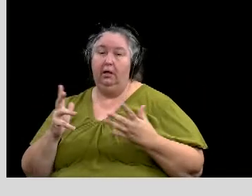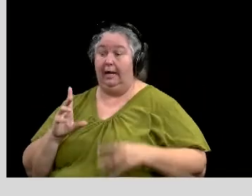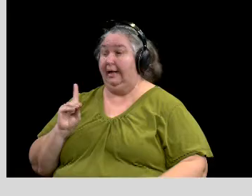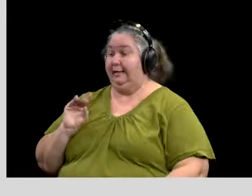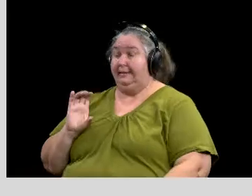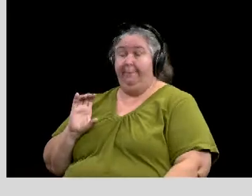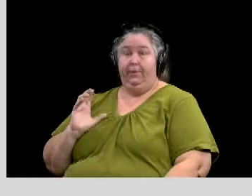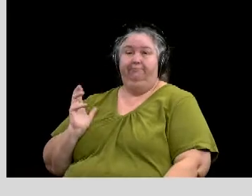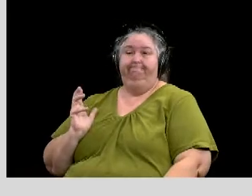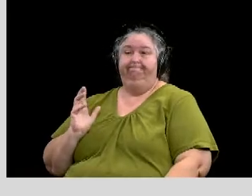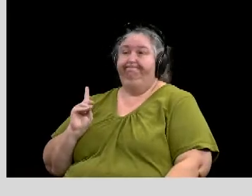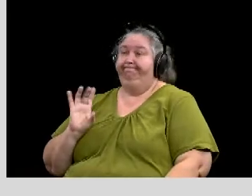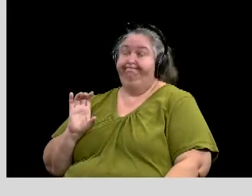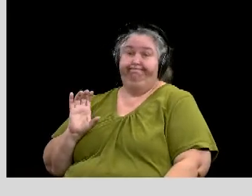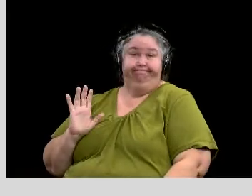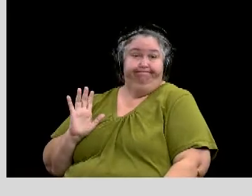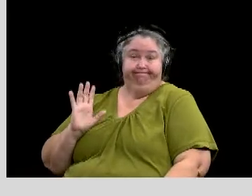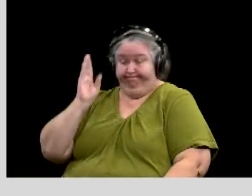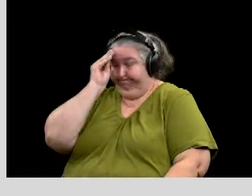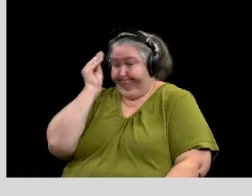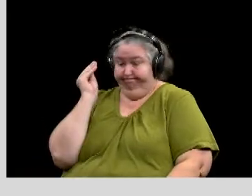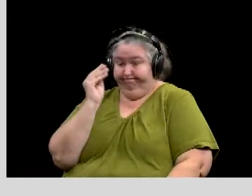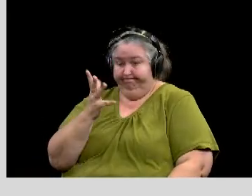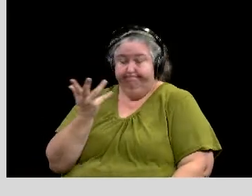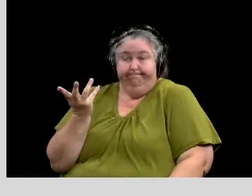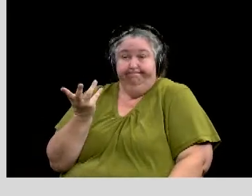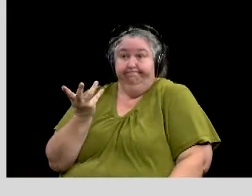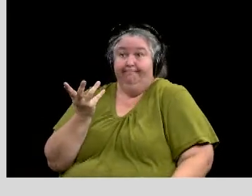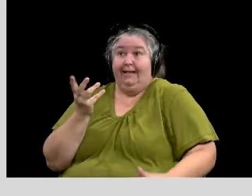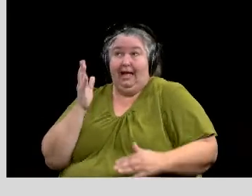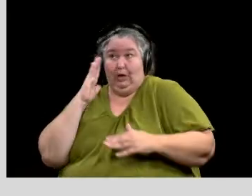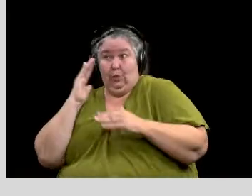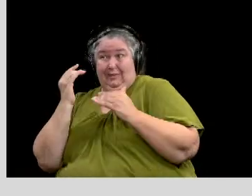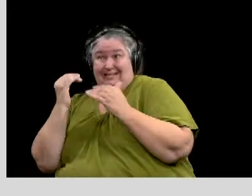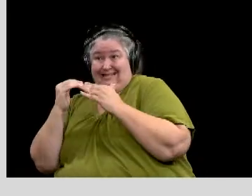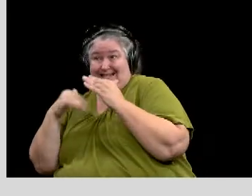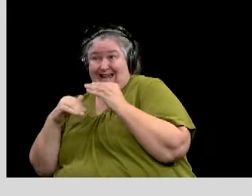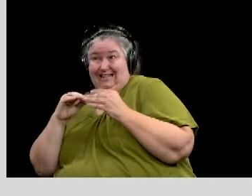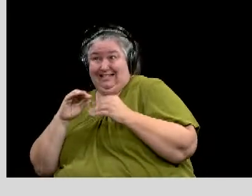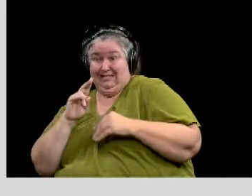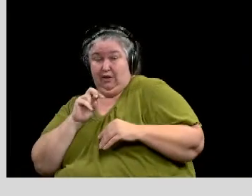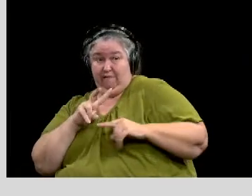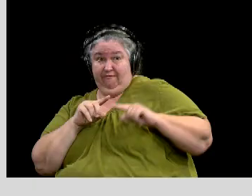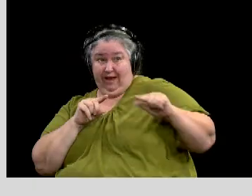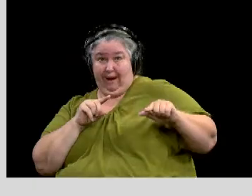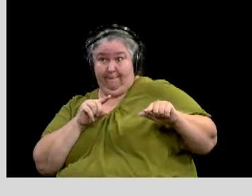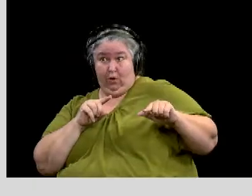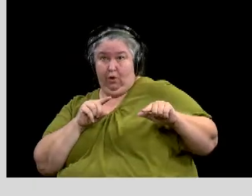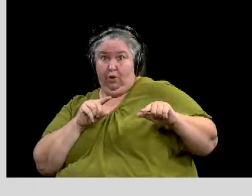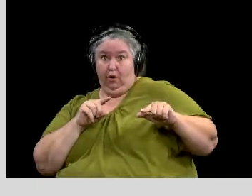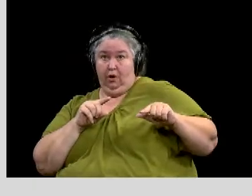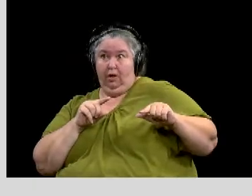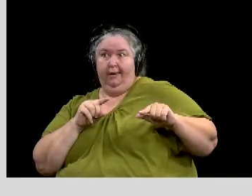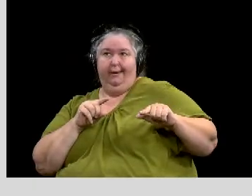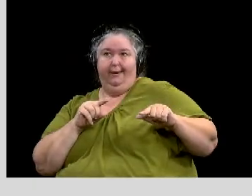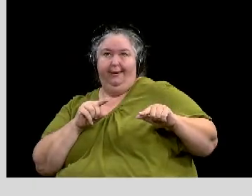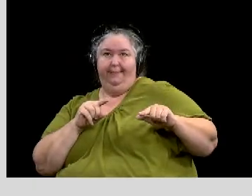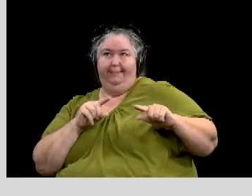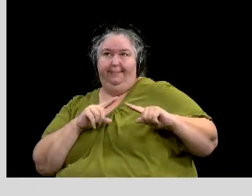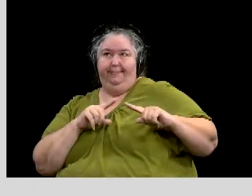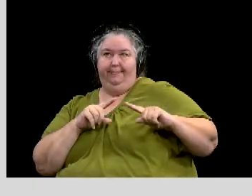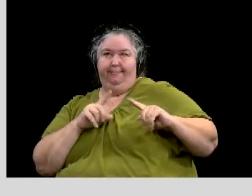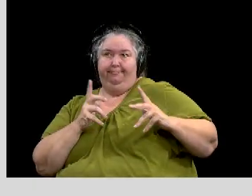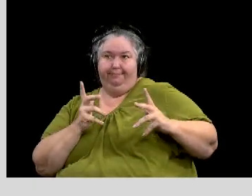is less than November, it's obviously lower because we're now just halfway through the month, and